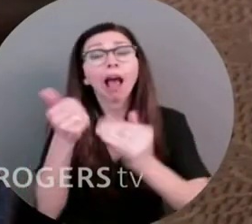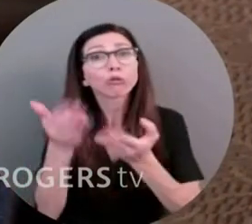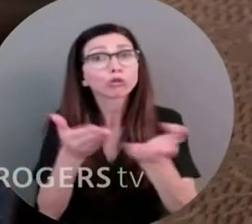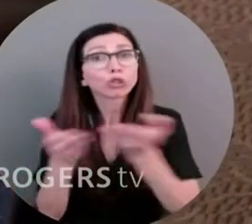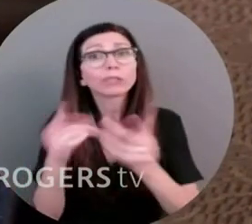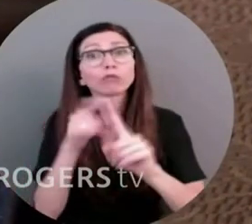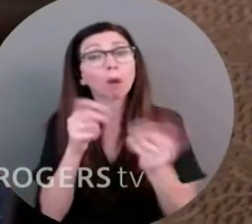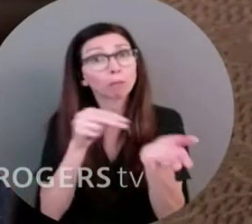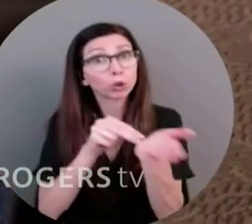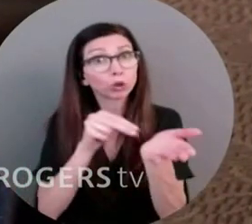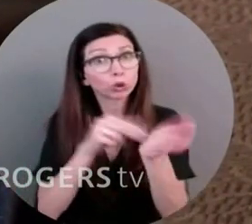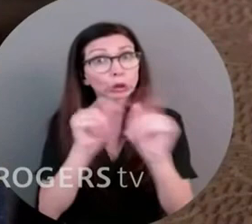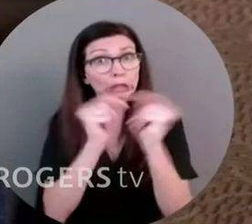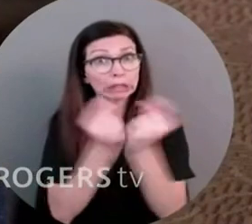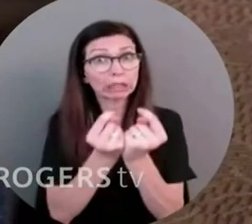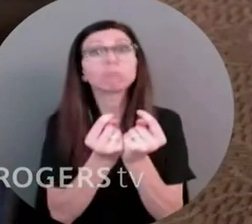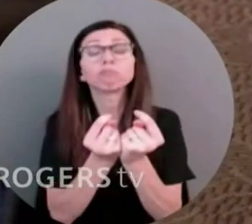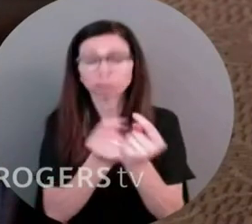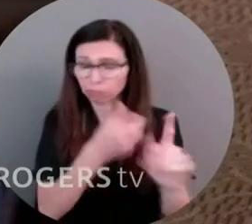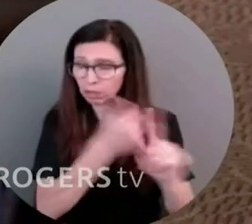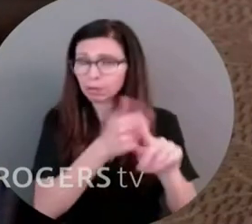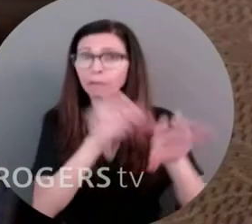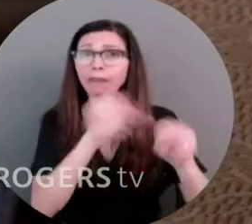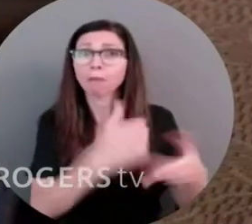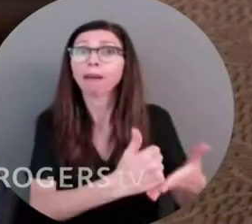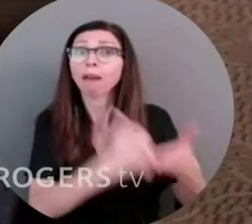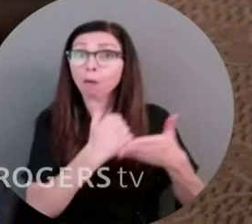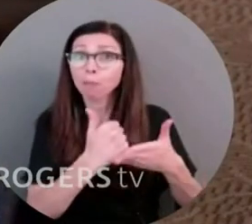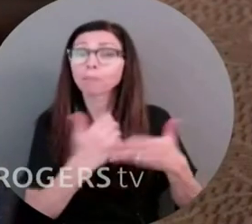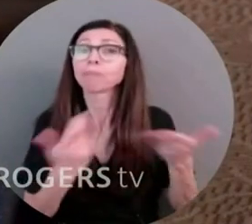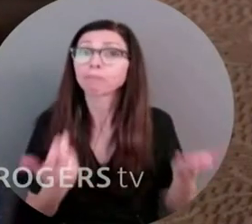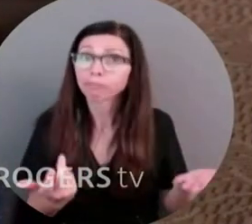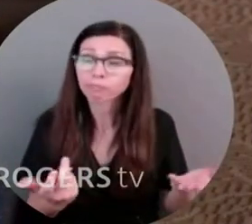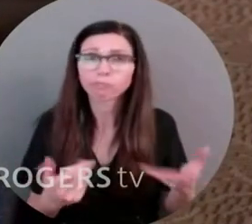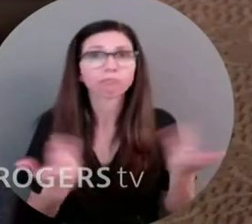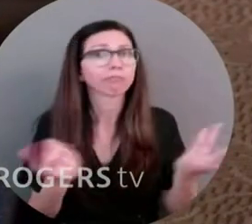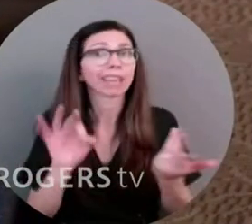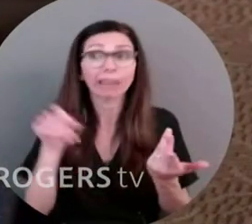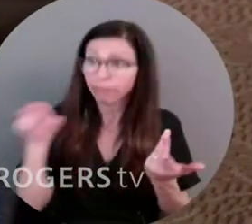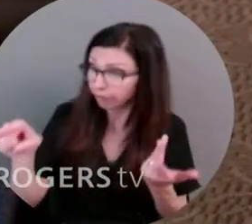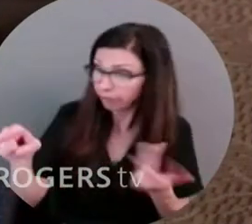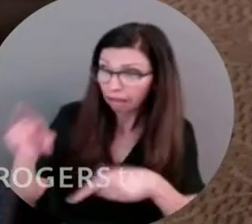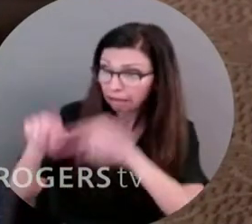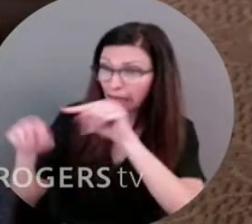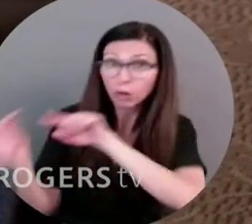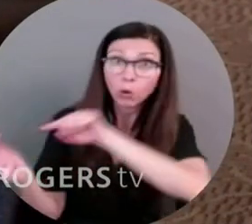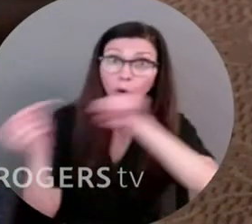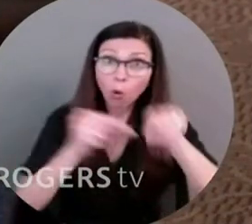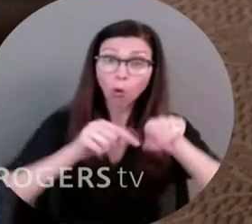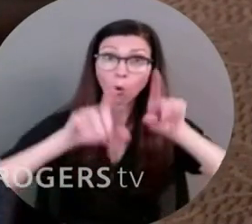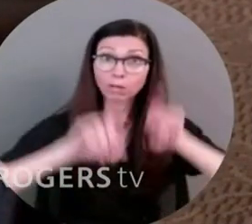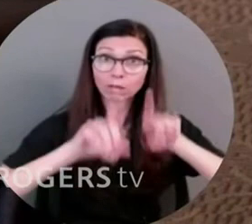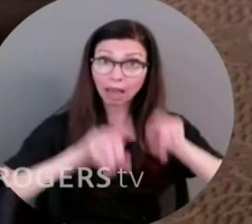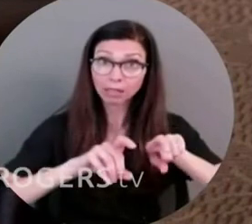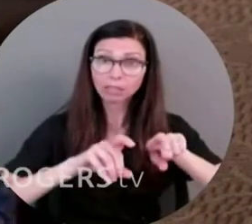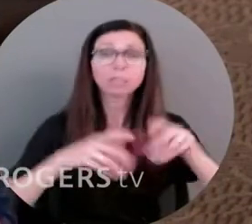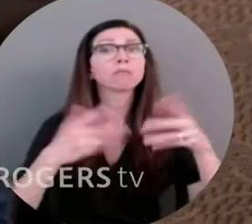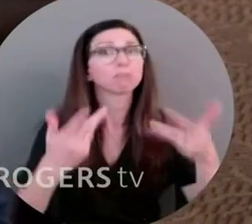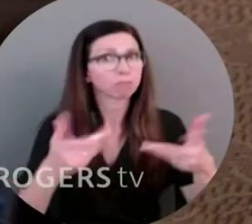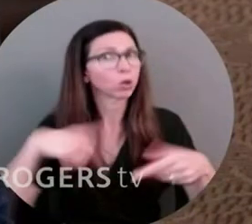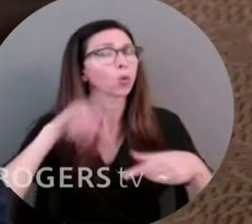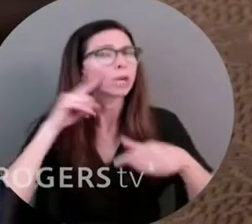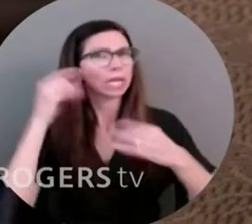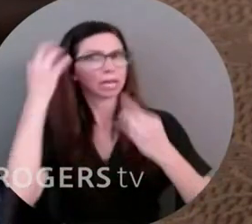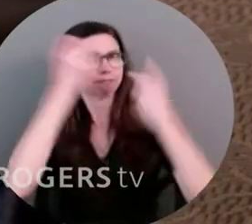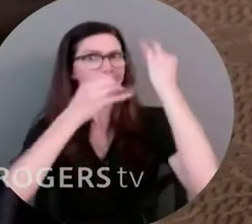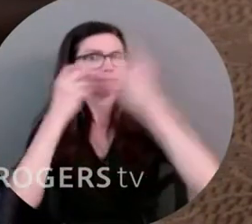help people who are not able to travel to assessment centers. We're looking at other kinds of movable